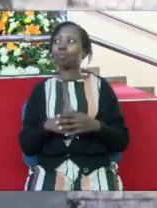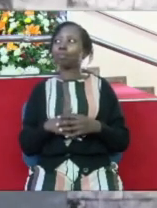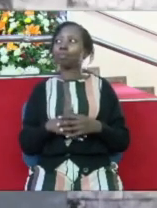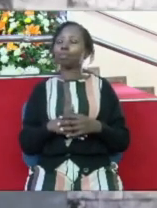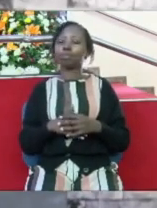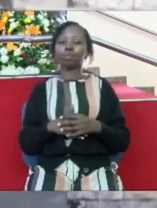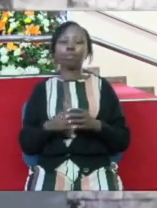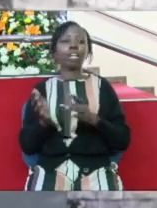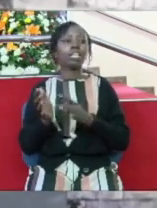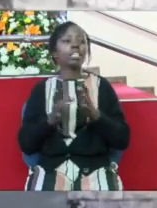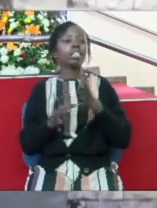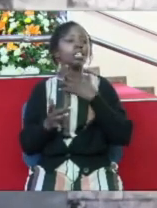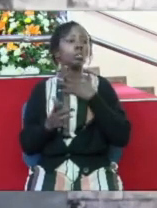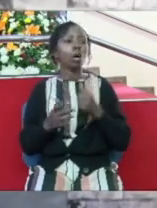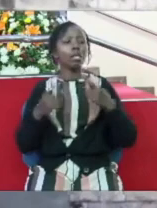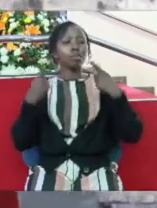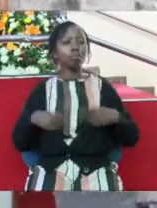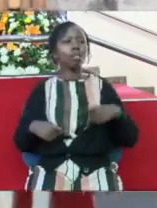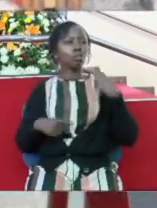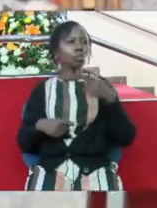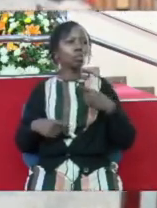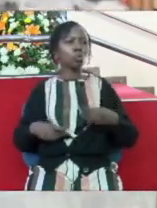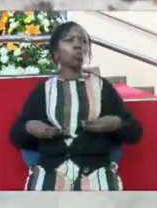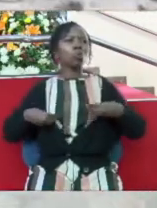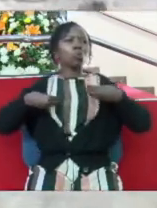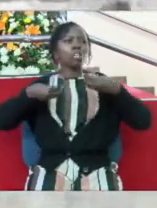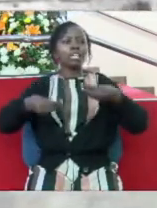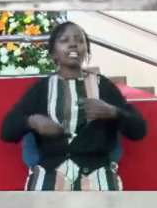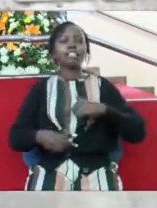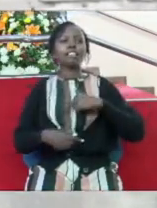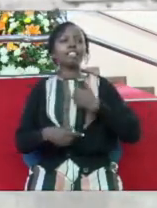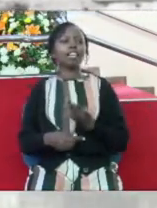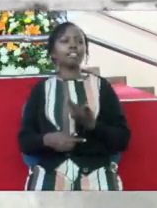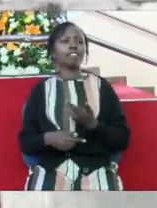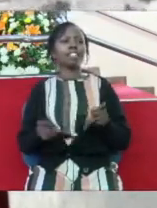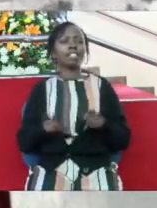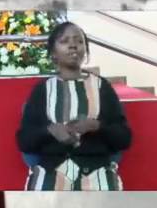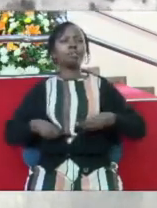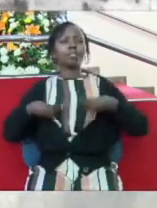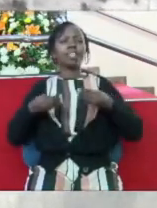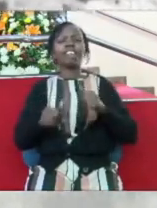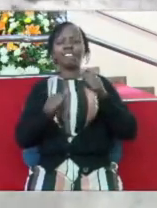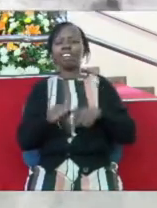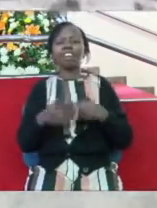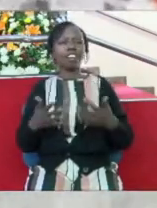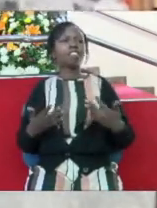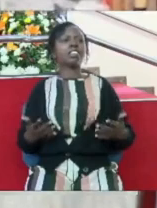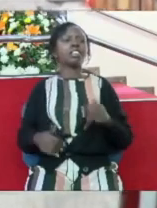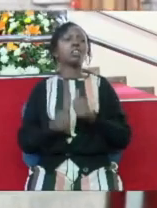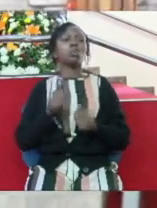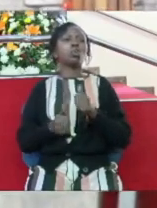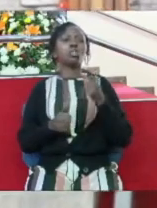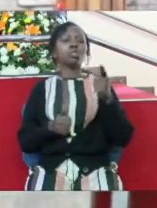He wants somebody who will pour out everything that you have held so dear. Ataondoa kila kitu ambacho ameshikilia